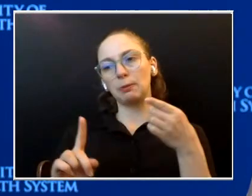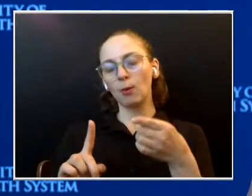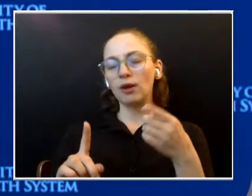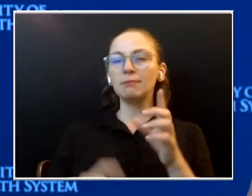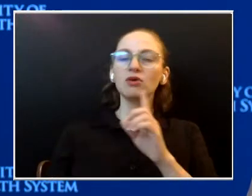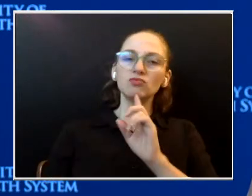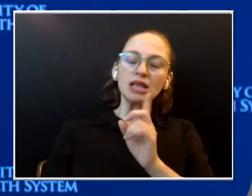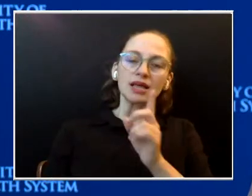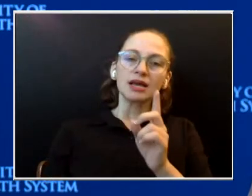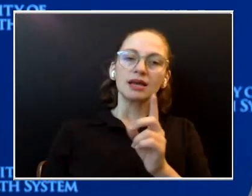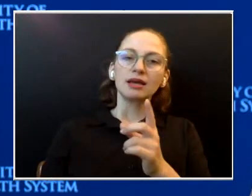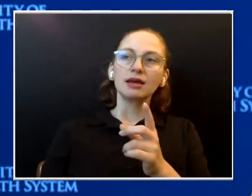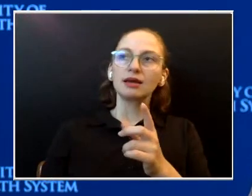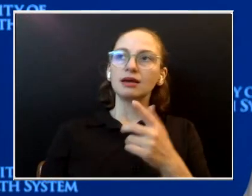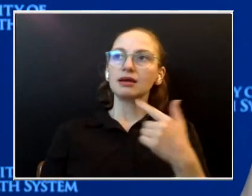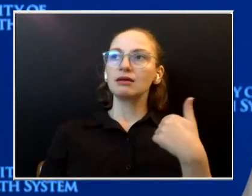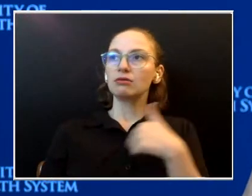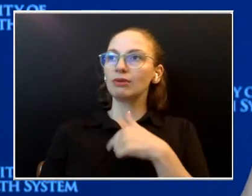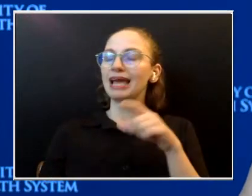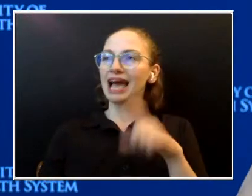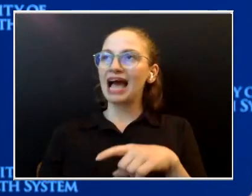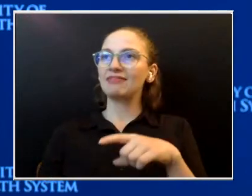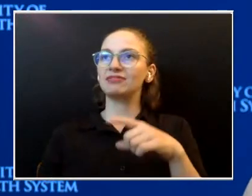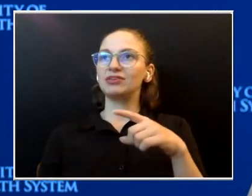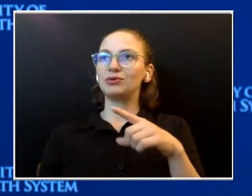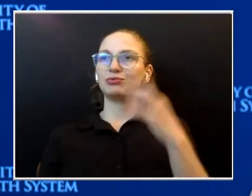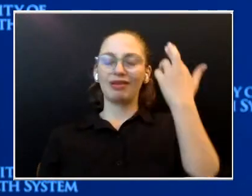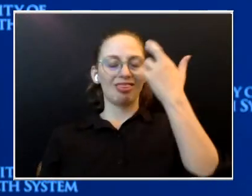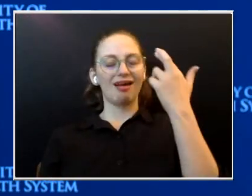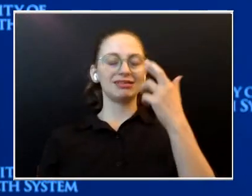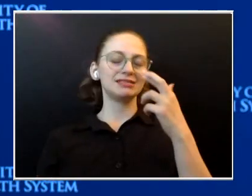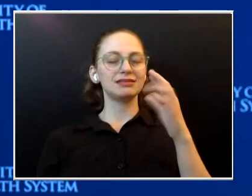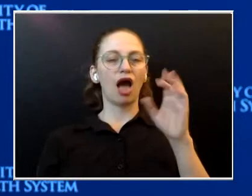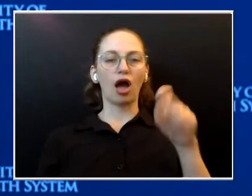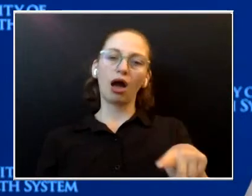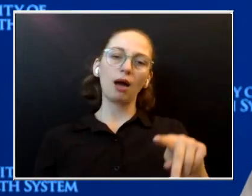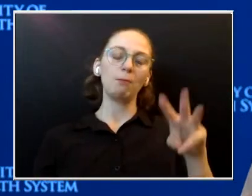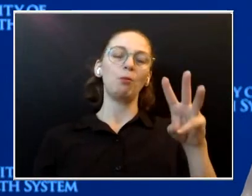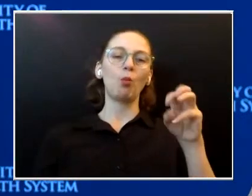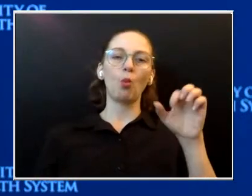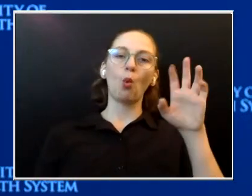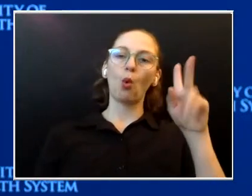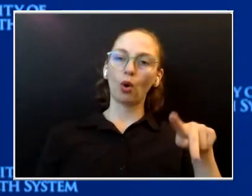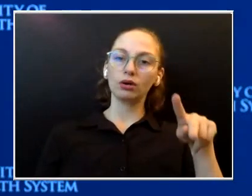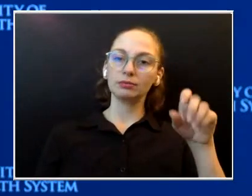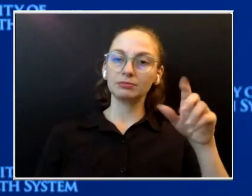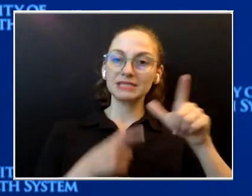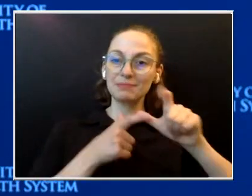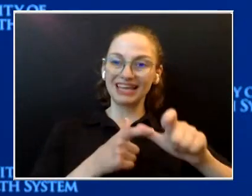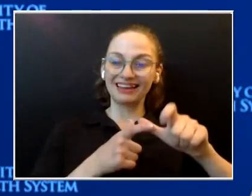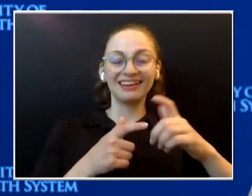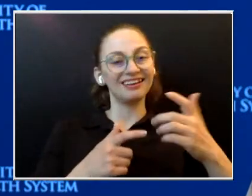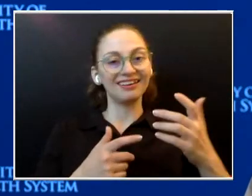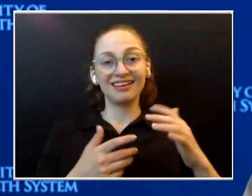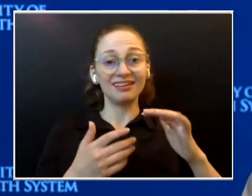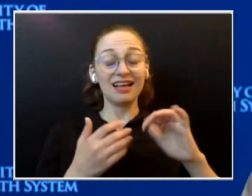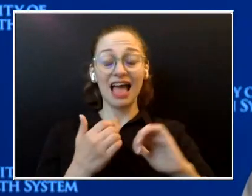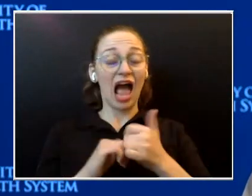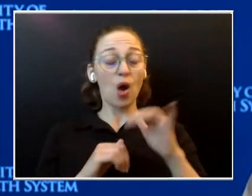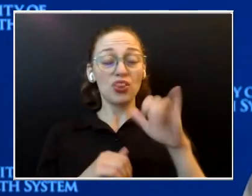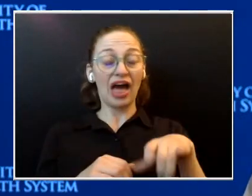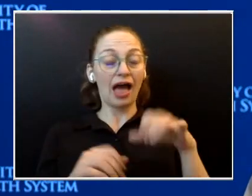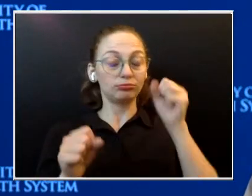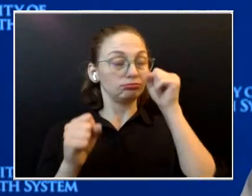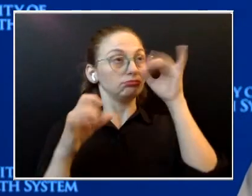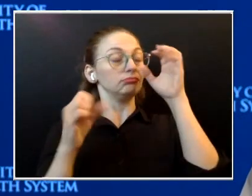Operation Warp Speed was able to do. One, with the development of the vaccines, but then two, the rollout to 330 million people. I mean, it